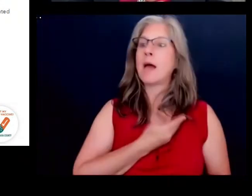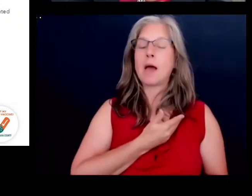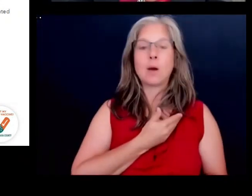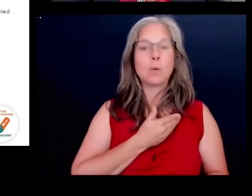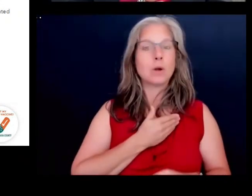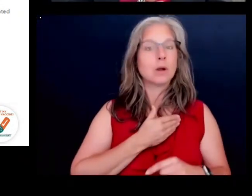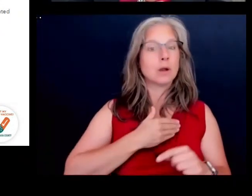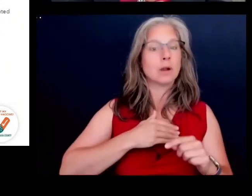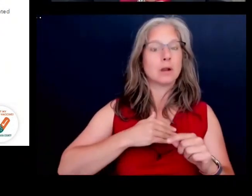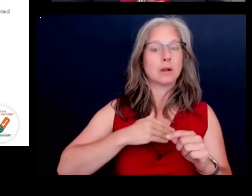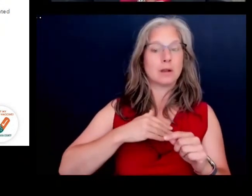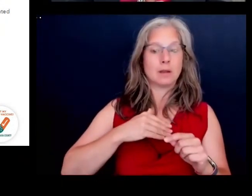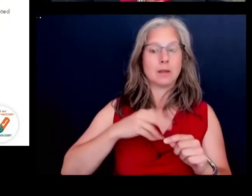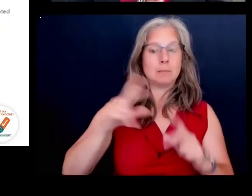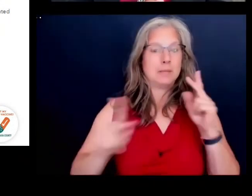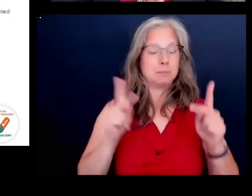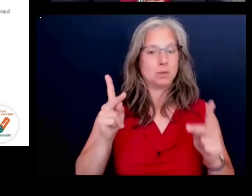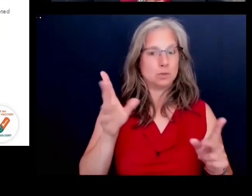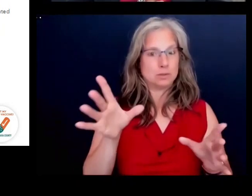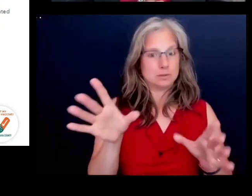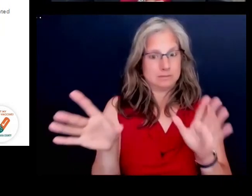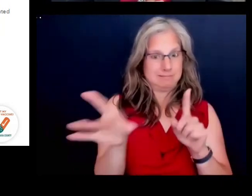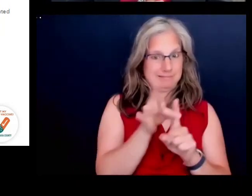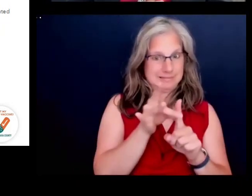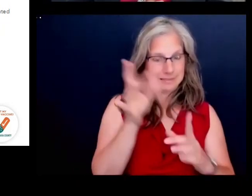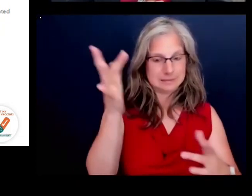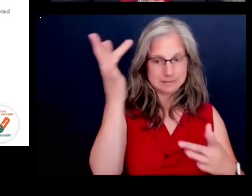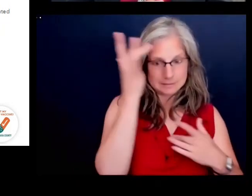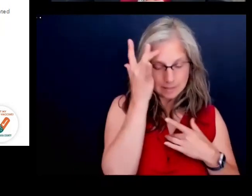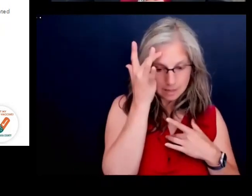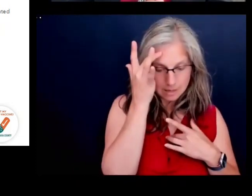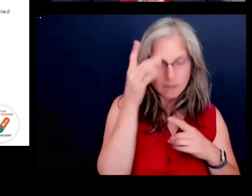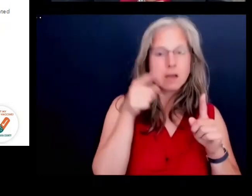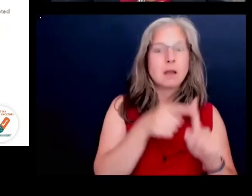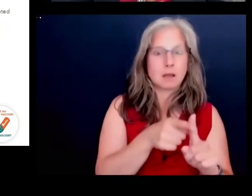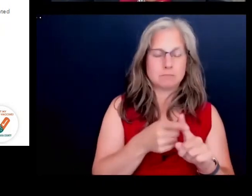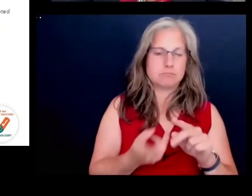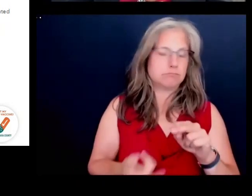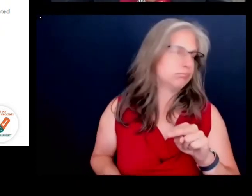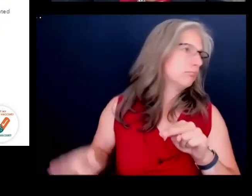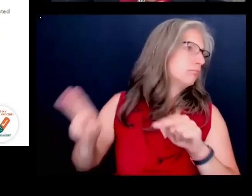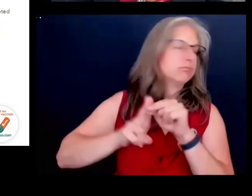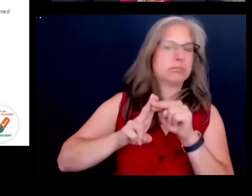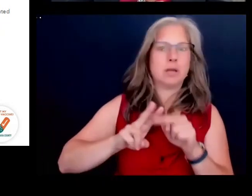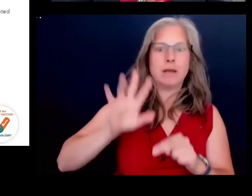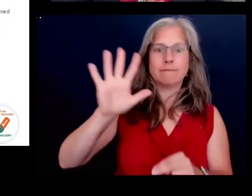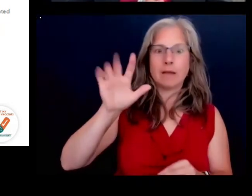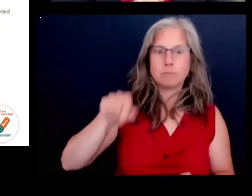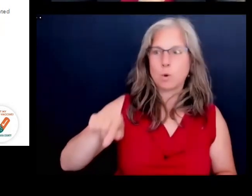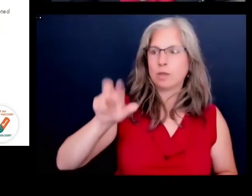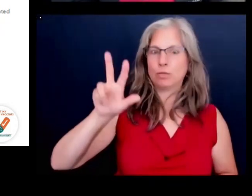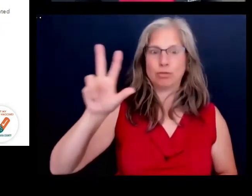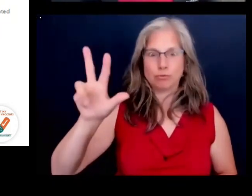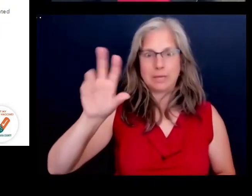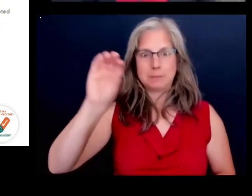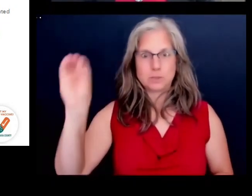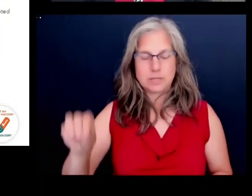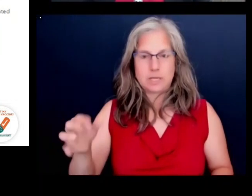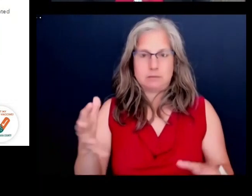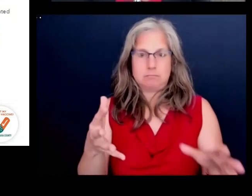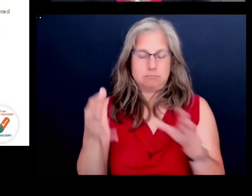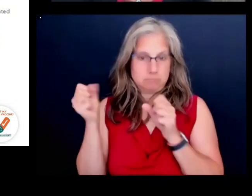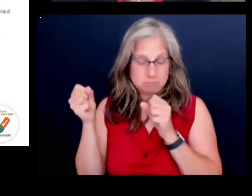testing positivity has also rapidly increased to 5.3, with the